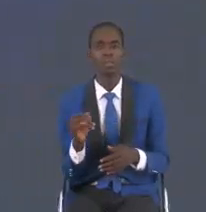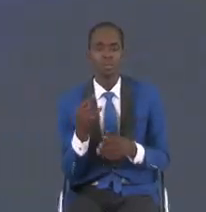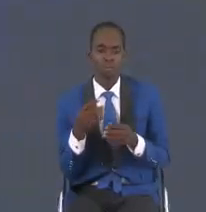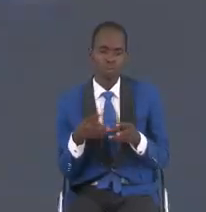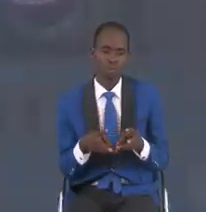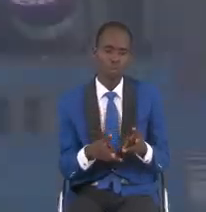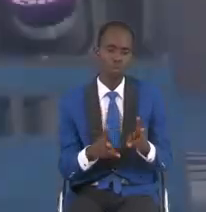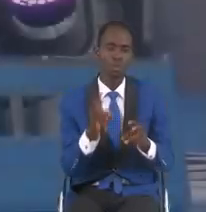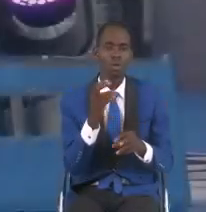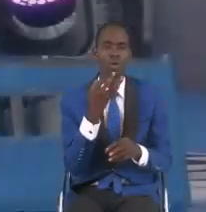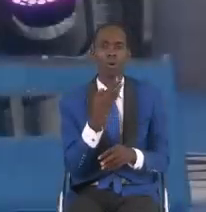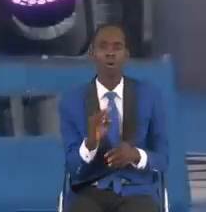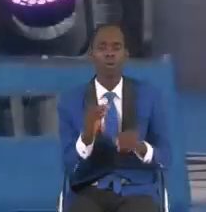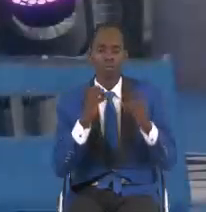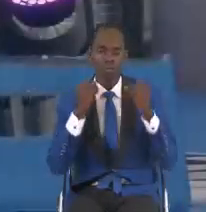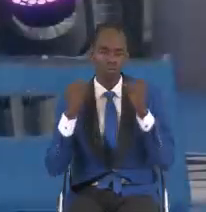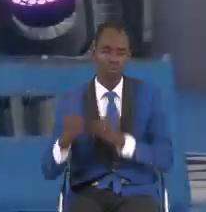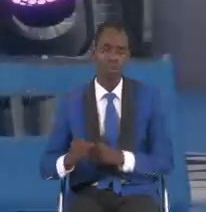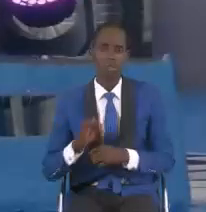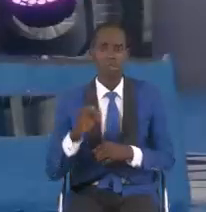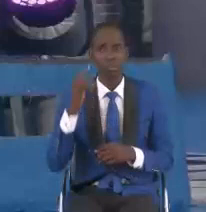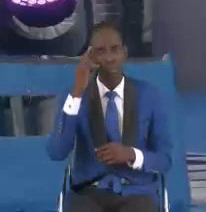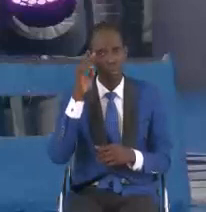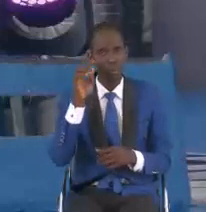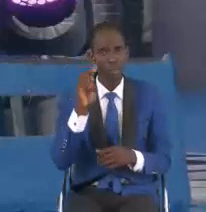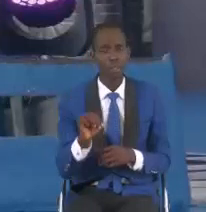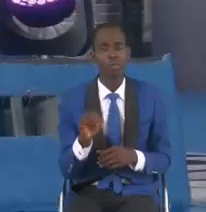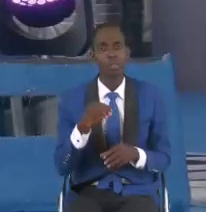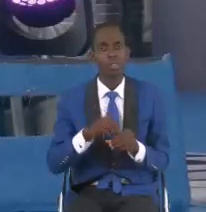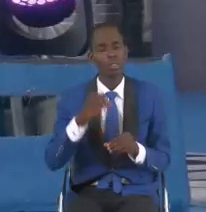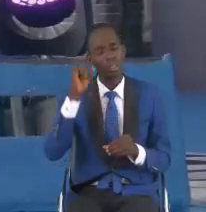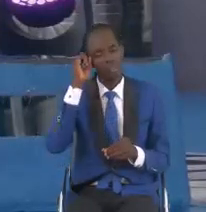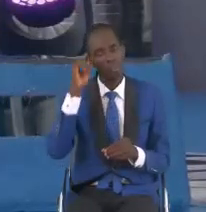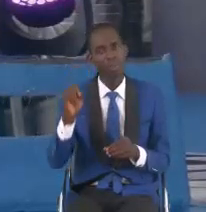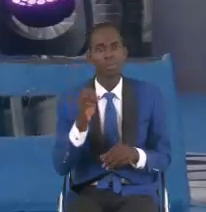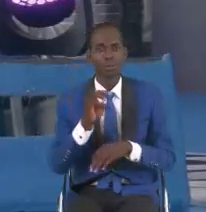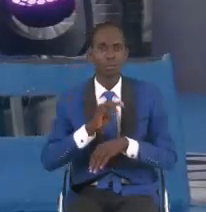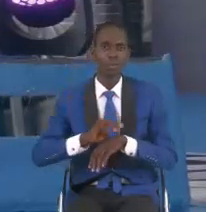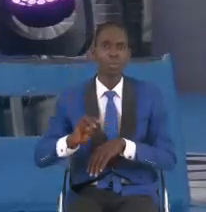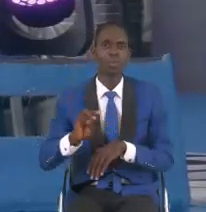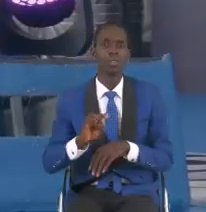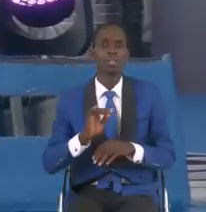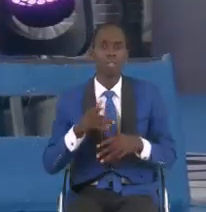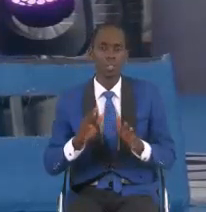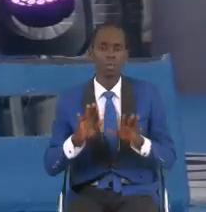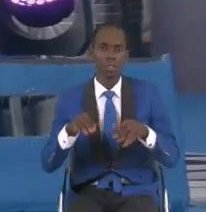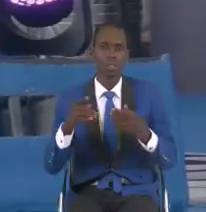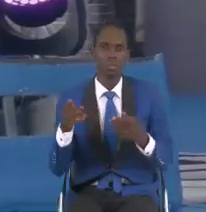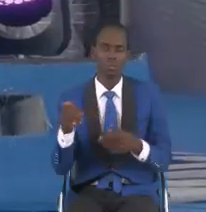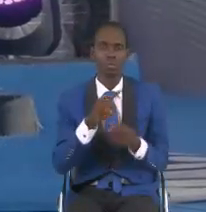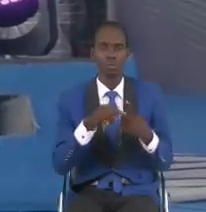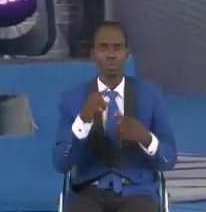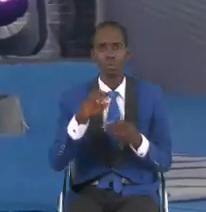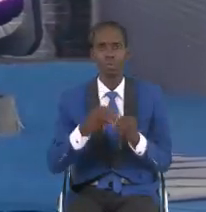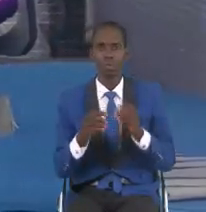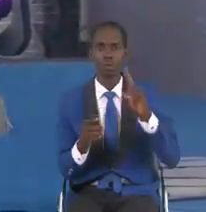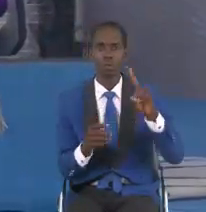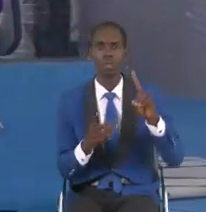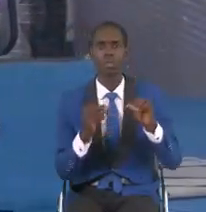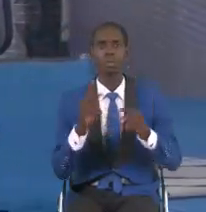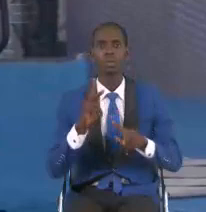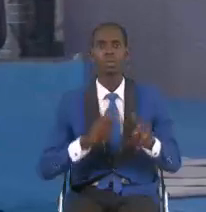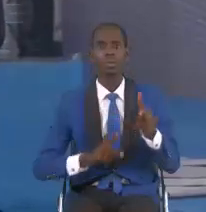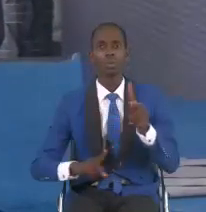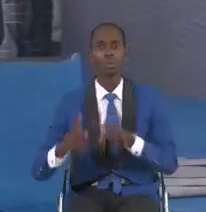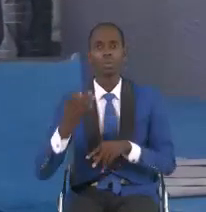of strengthening for him in his ministry. Let me give them to you. Number one, the people of